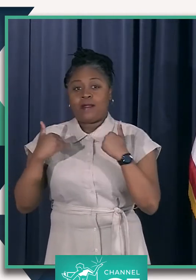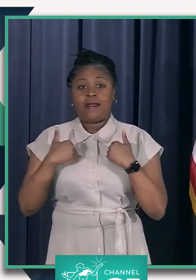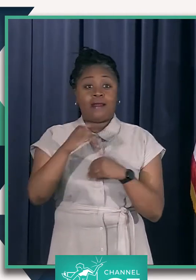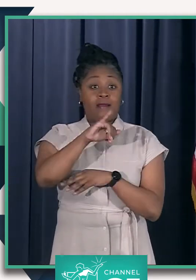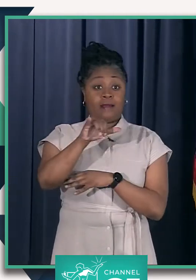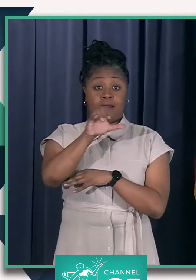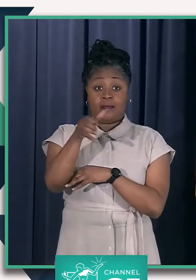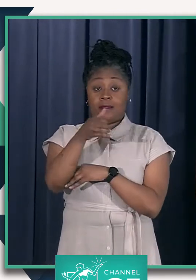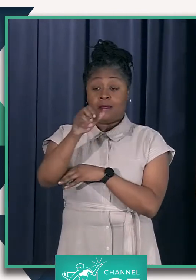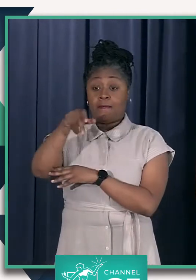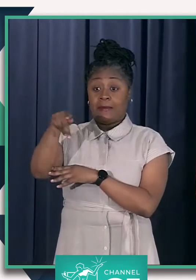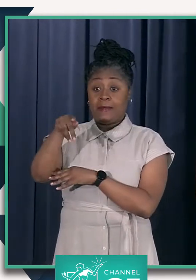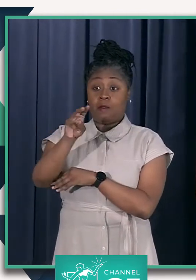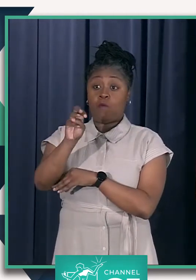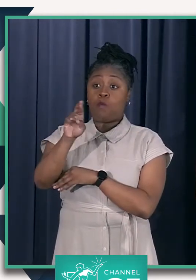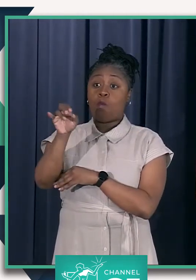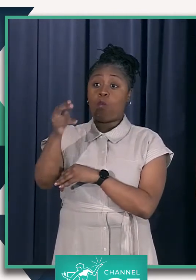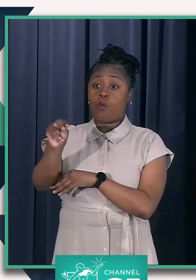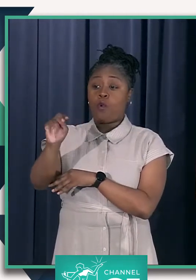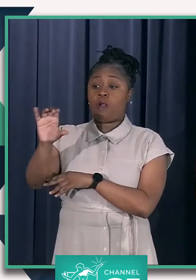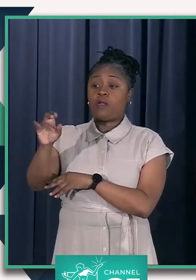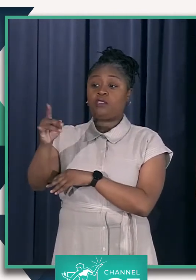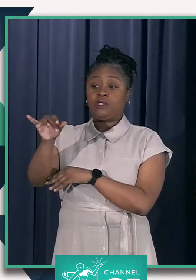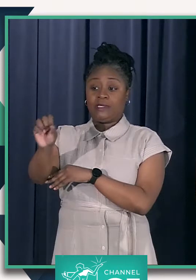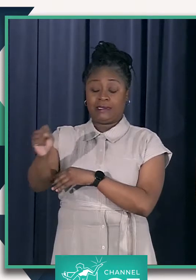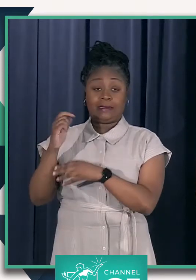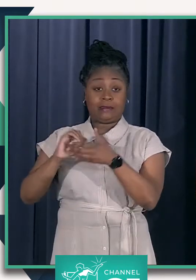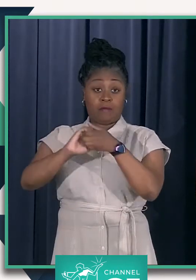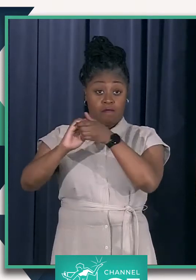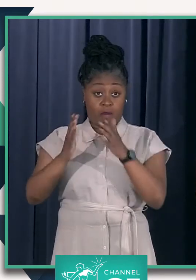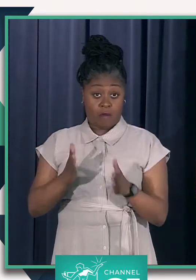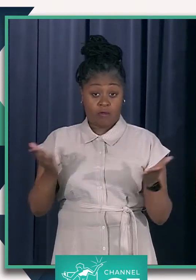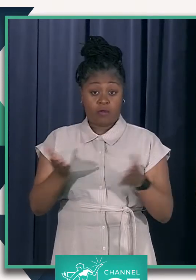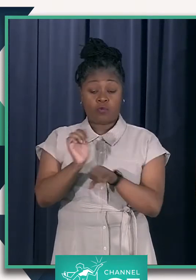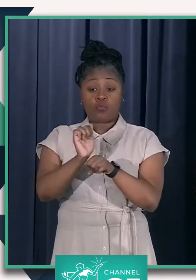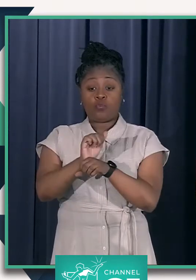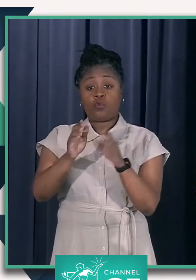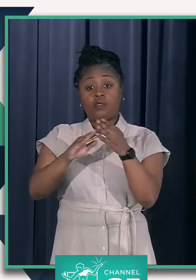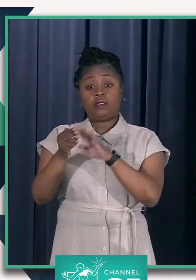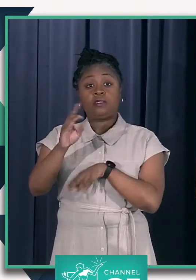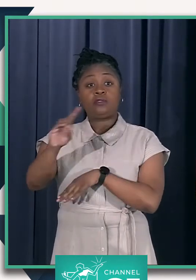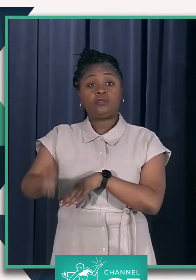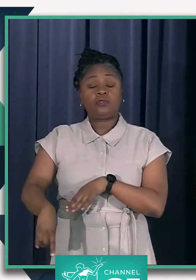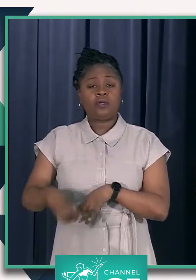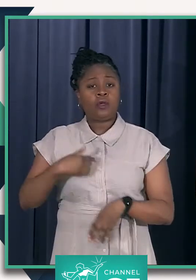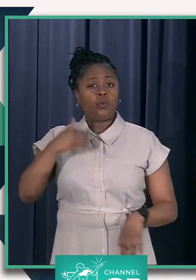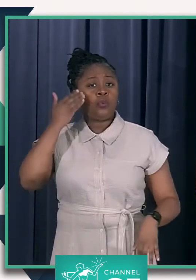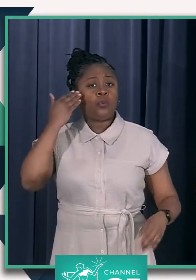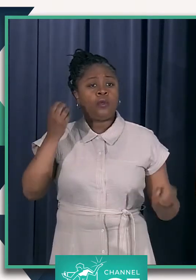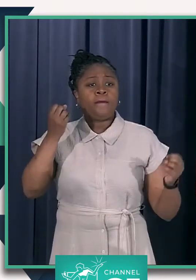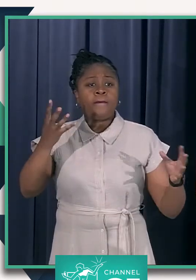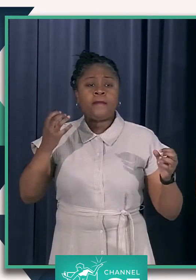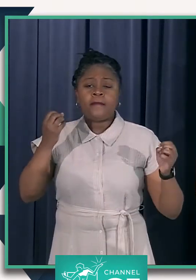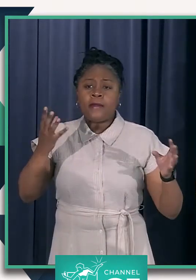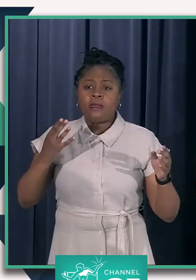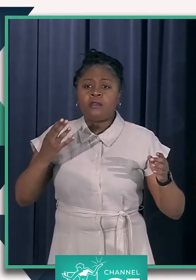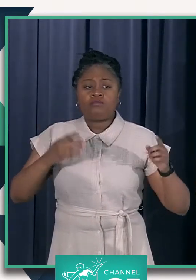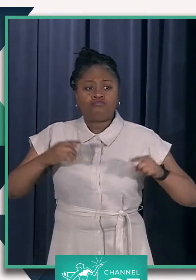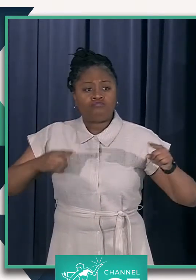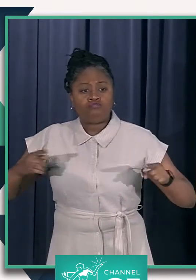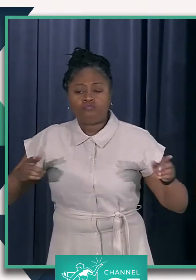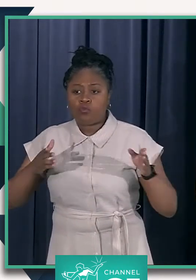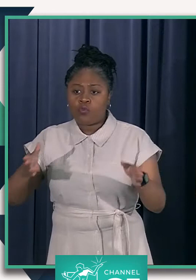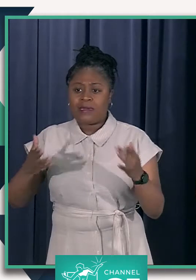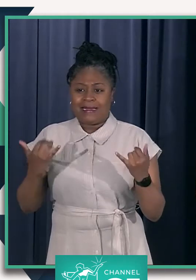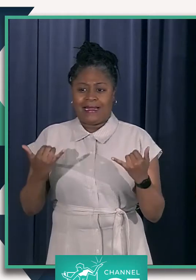Jpmorgan Chase as a partner in this work here in the city of Detroit. And, you know, in many ways, this is a